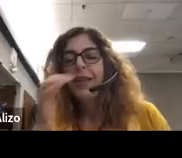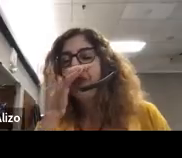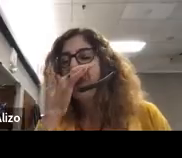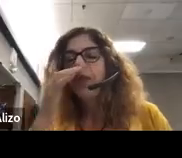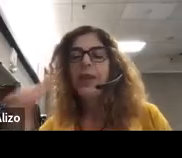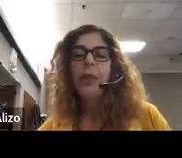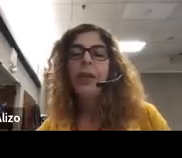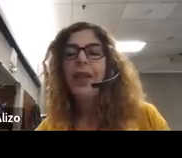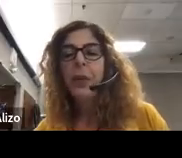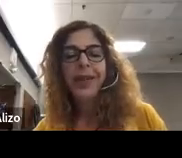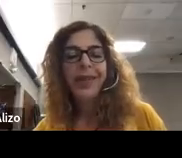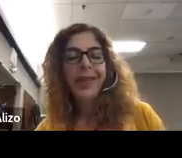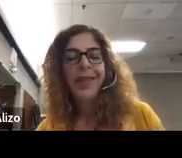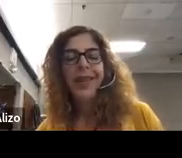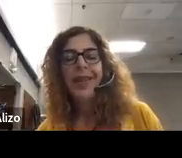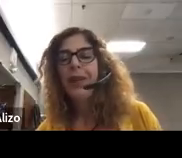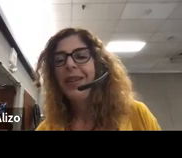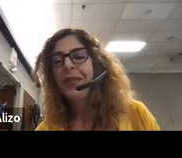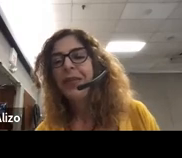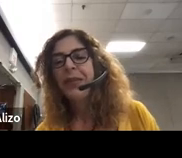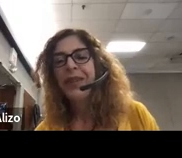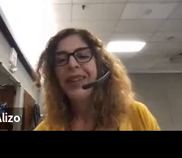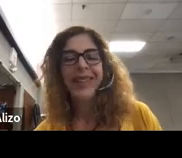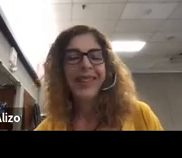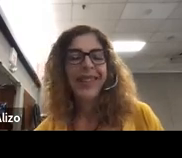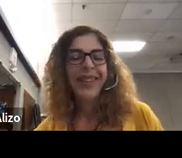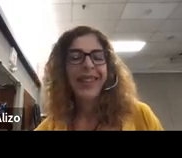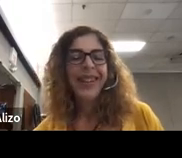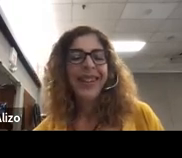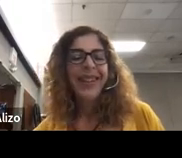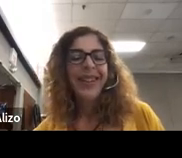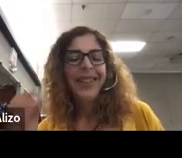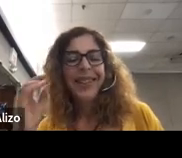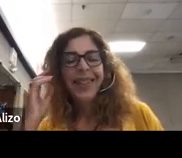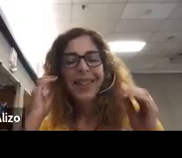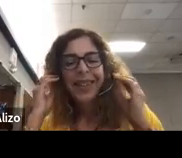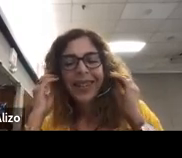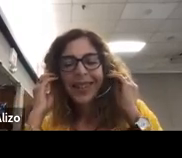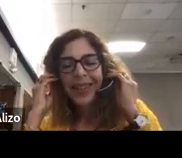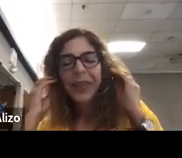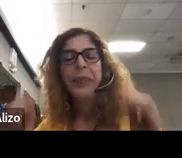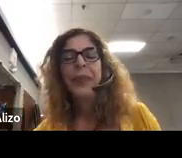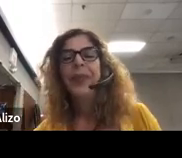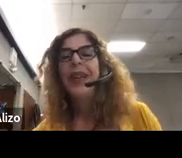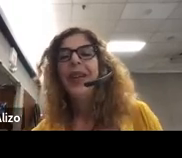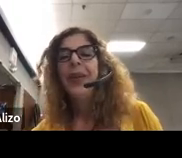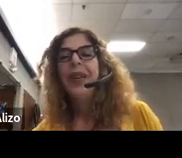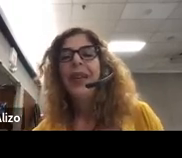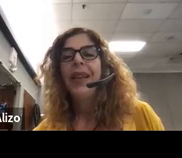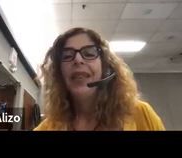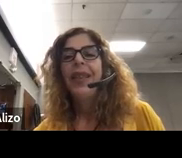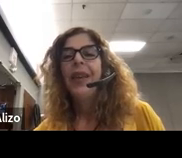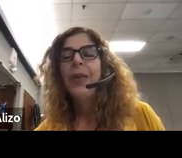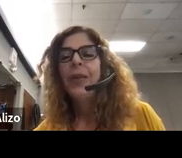Yeah, this conversation is to be continued, I believe, right? This is yeah.